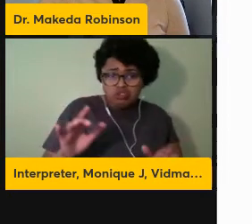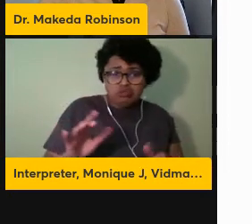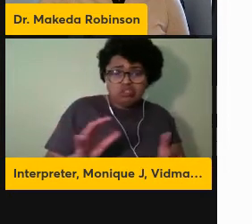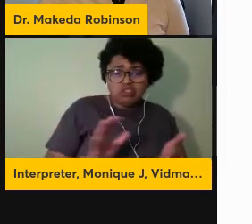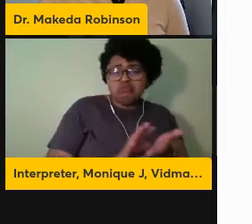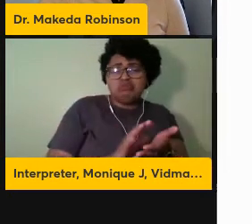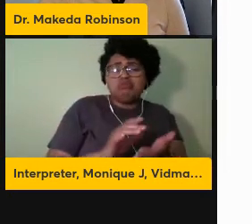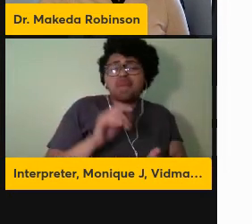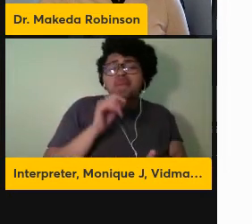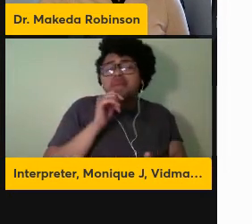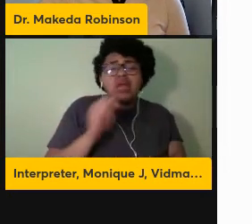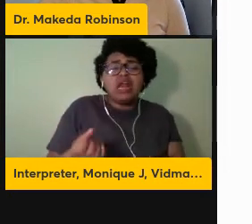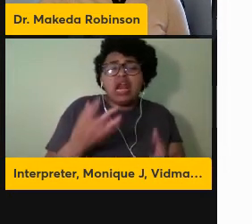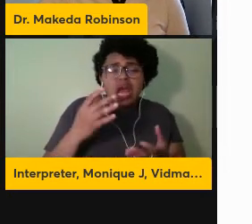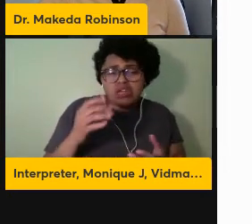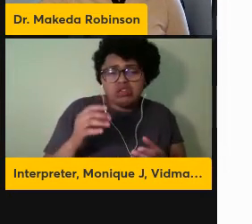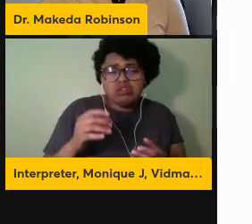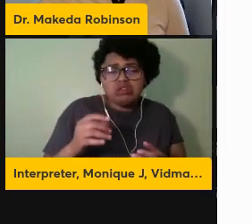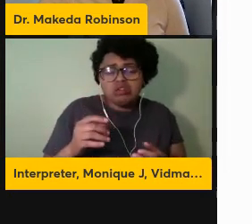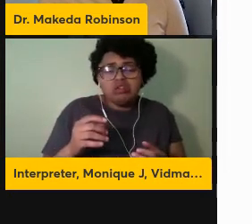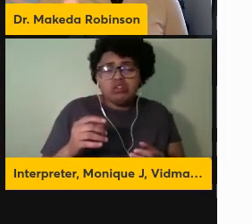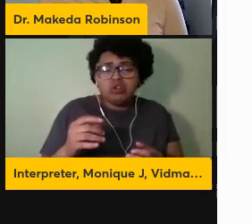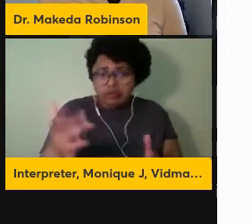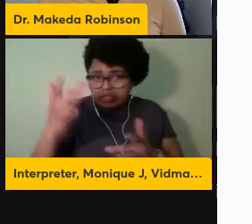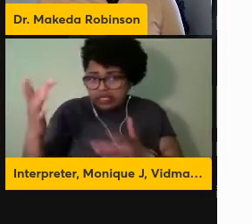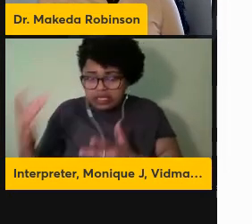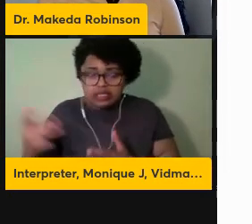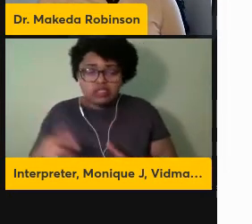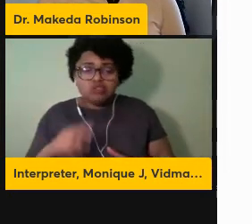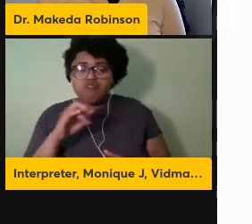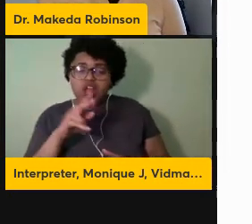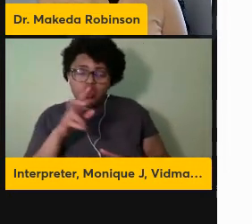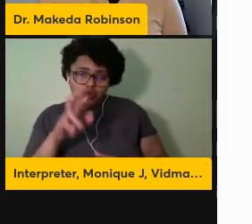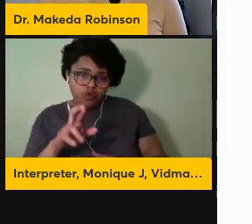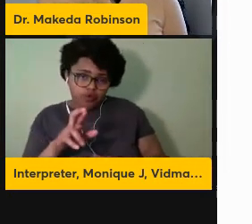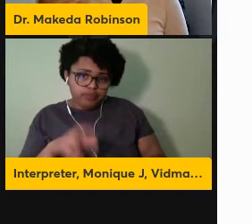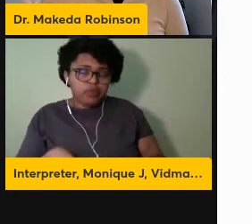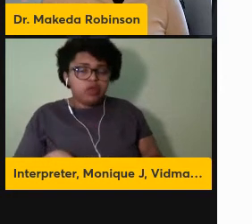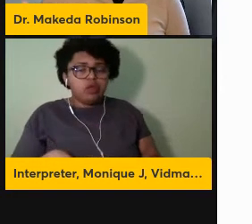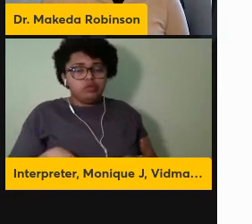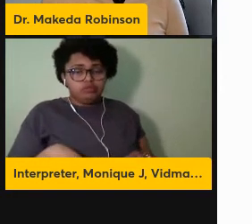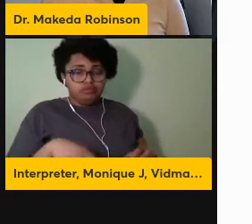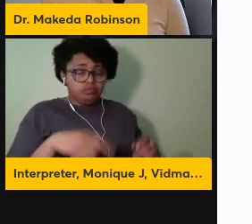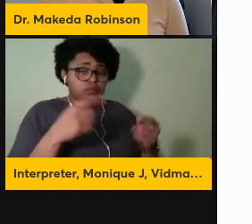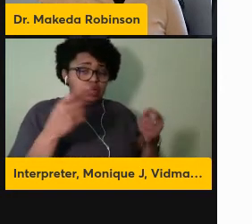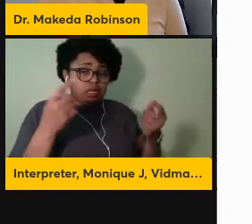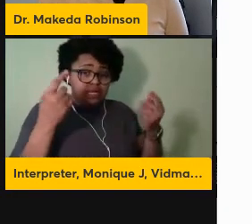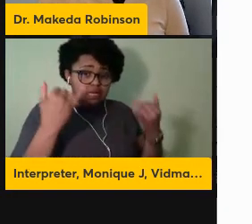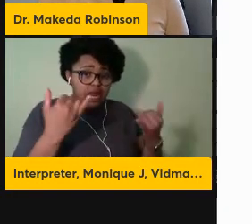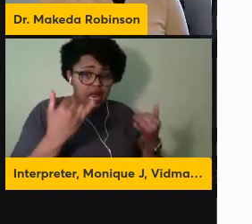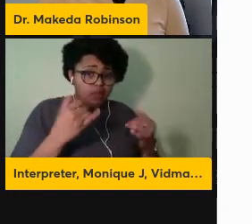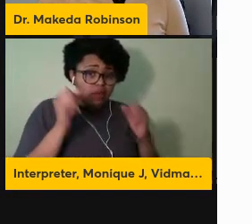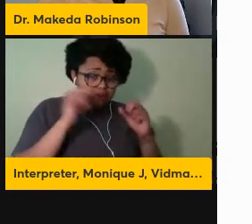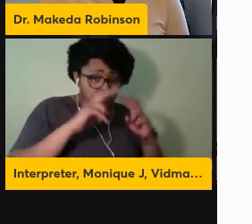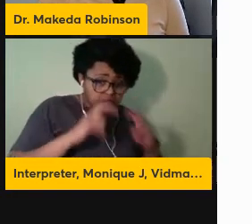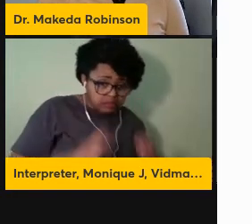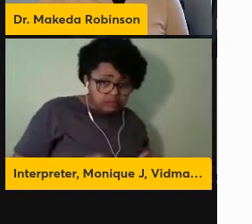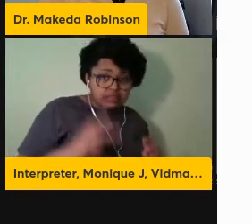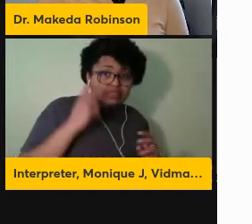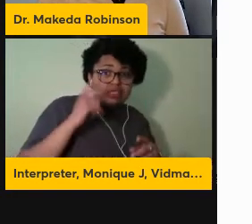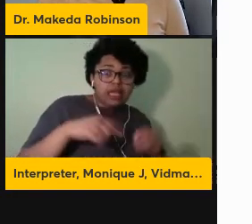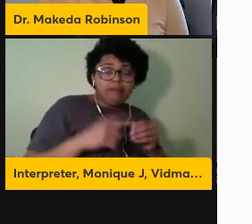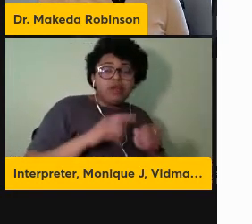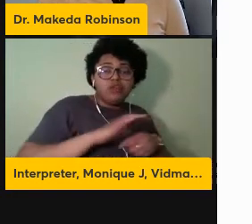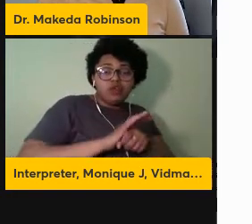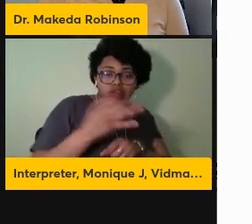at multiple different disease severities of COVID-19 patients. And what I found interesting here is that when they looked